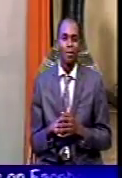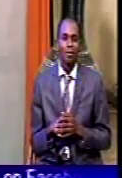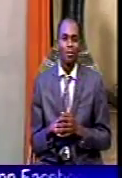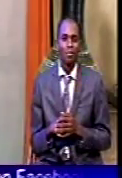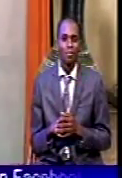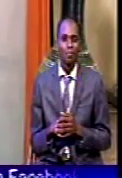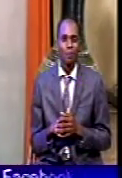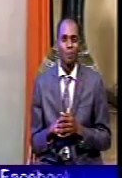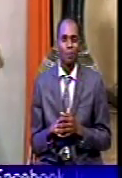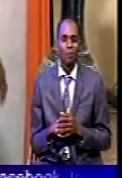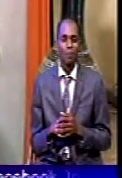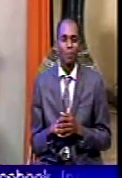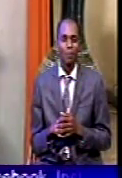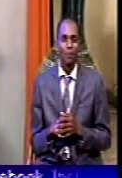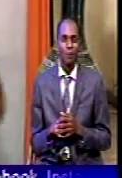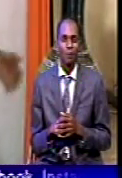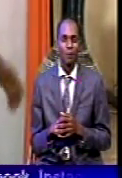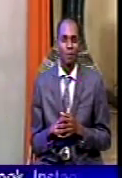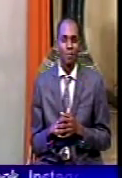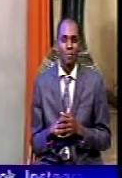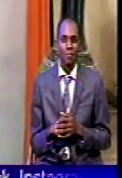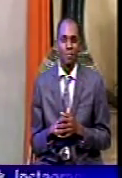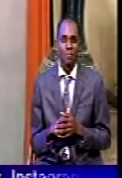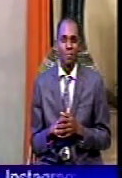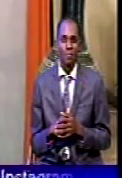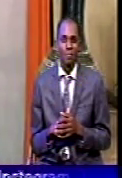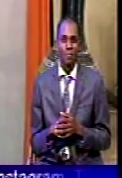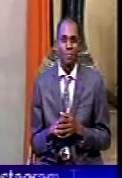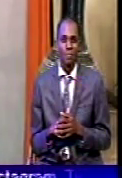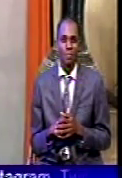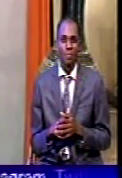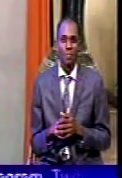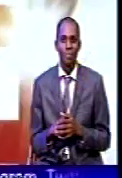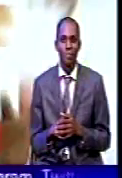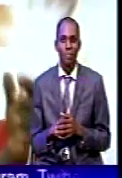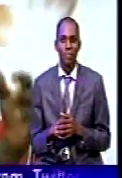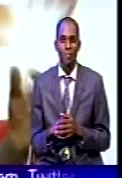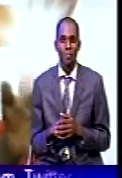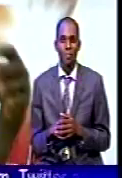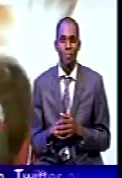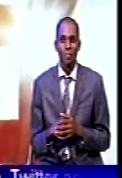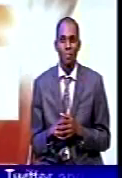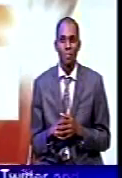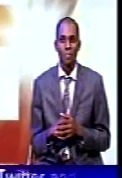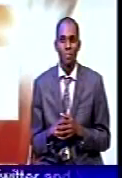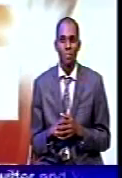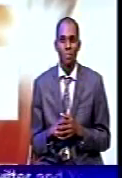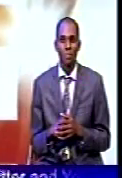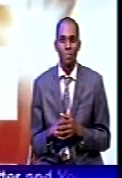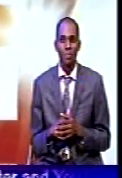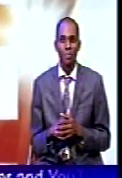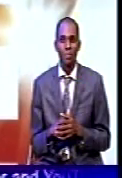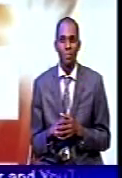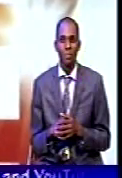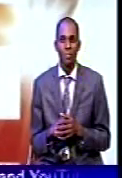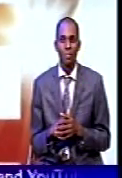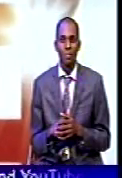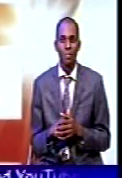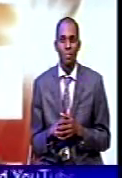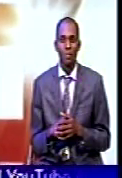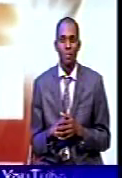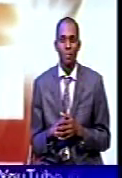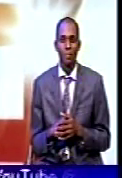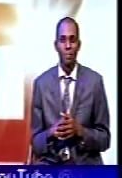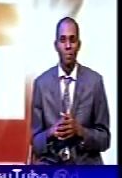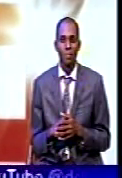My name is Amu Violet Nkechi. I am from Ebe, Inu, the local government area, Enugu State.